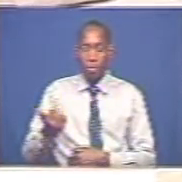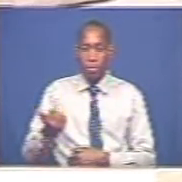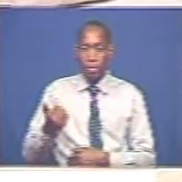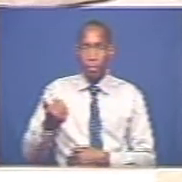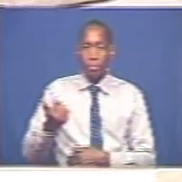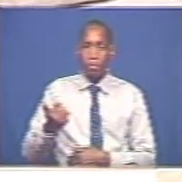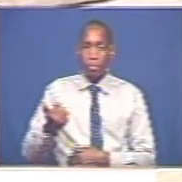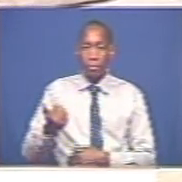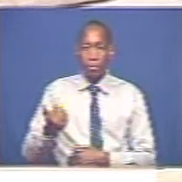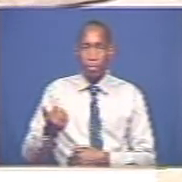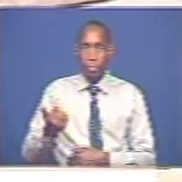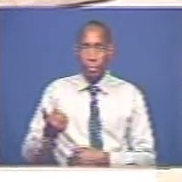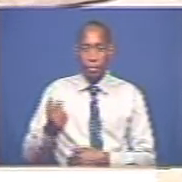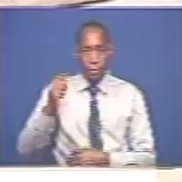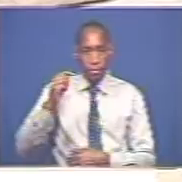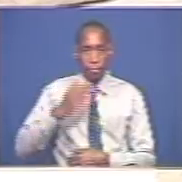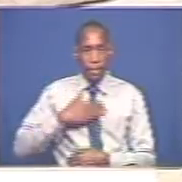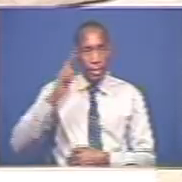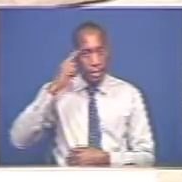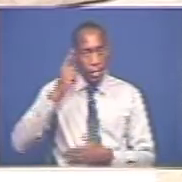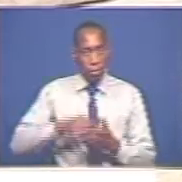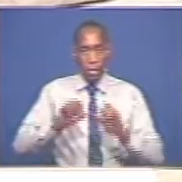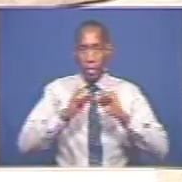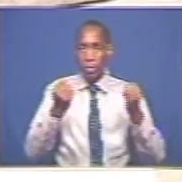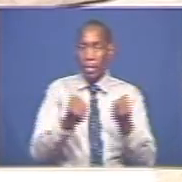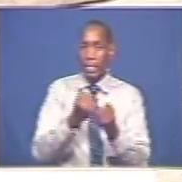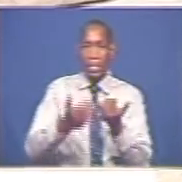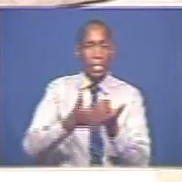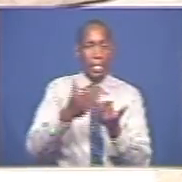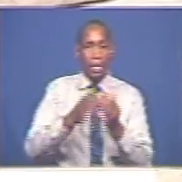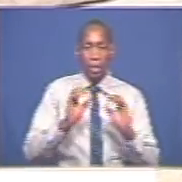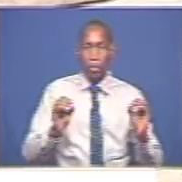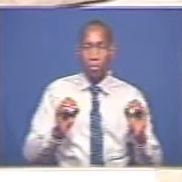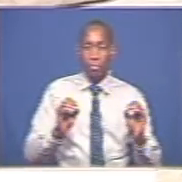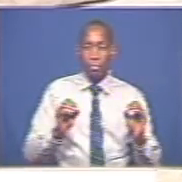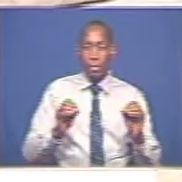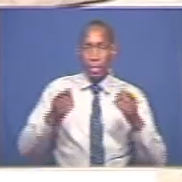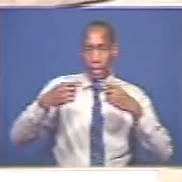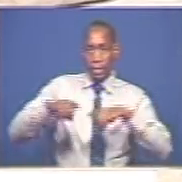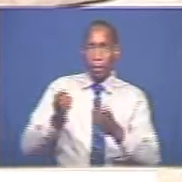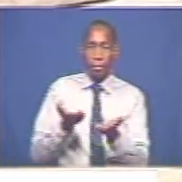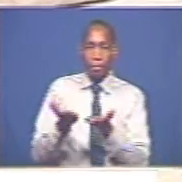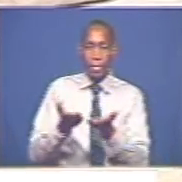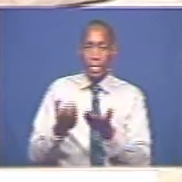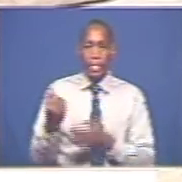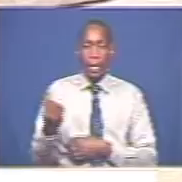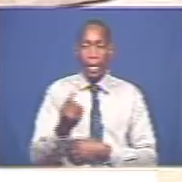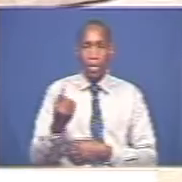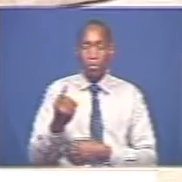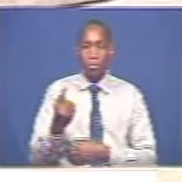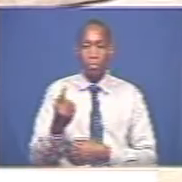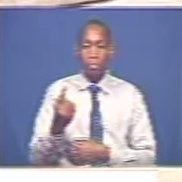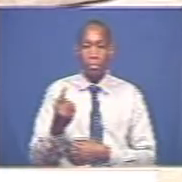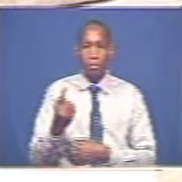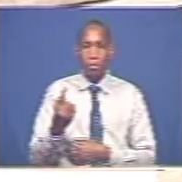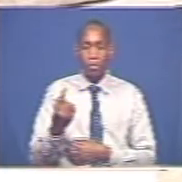circumstances. I think we have a very uncaring society where you mind your own business. I mean, you don't want to go to work, sit there.